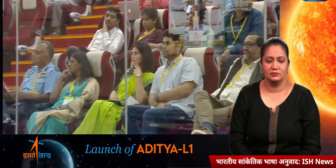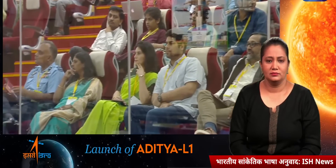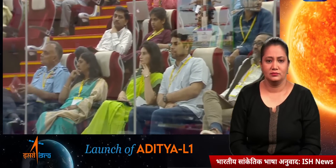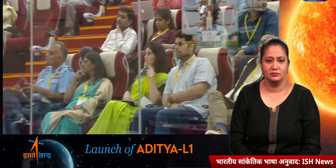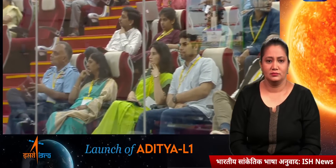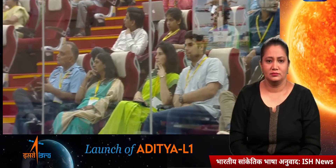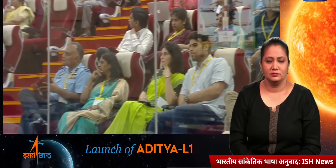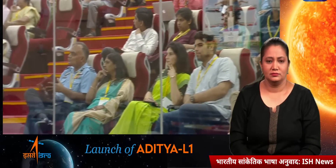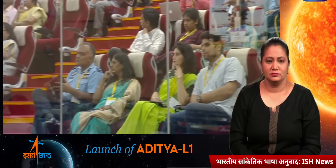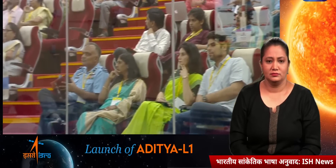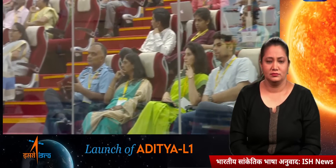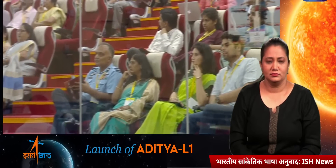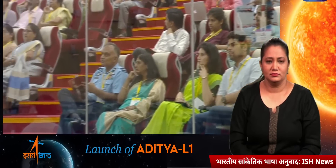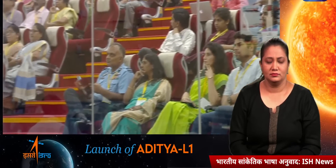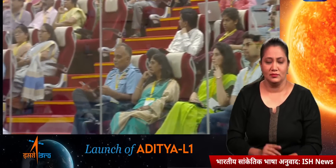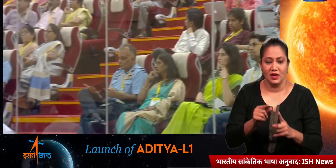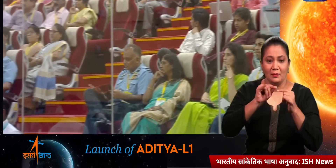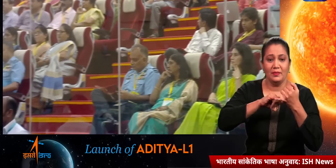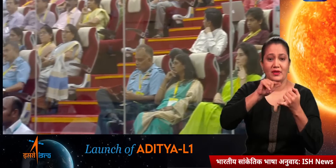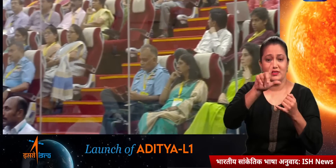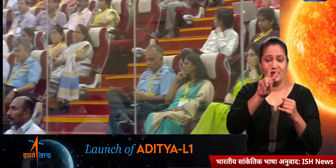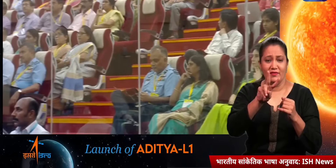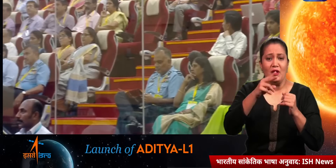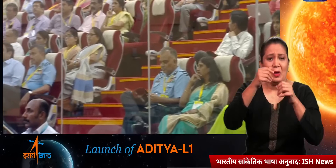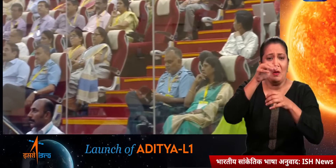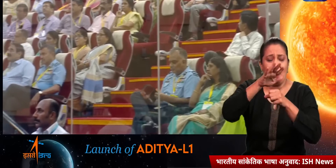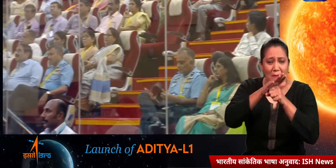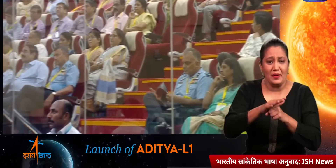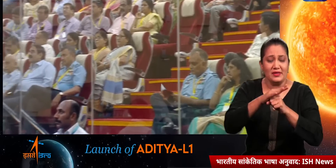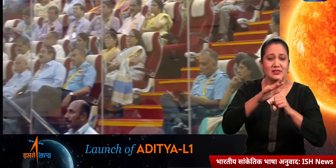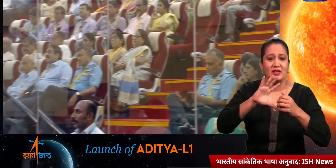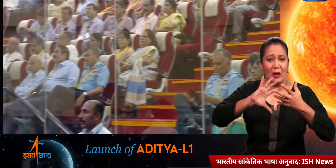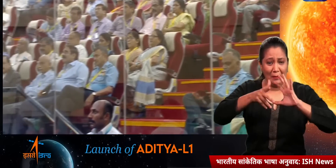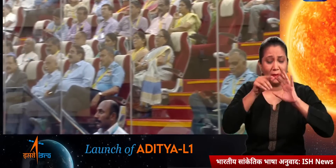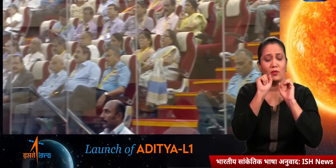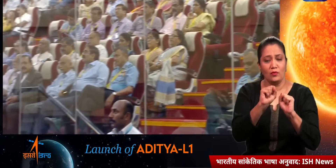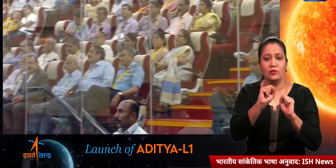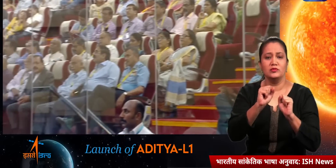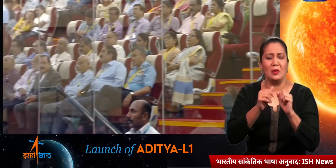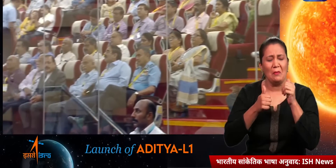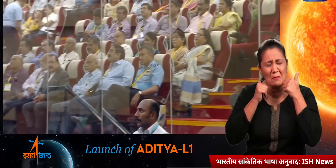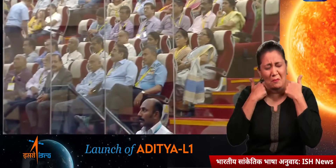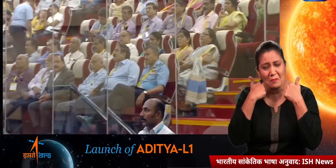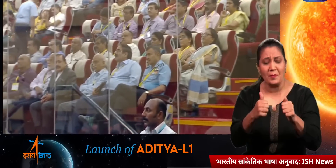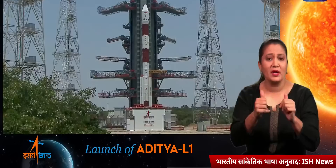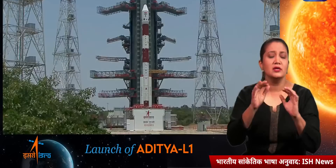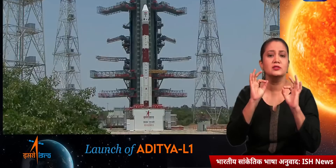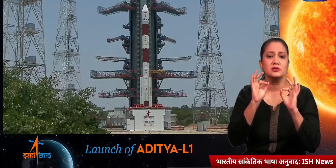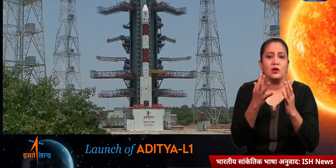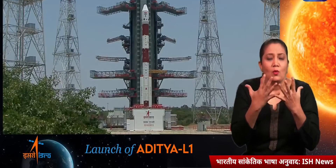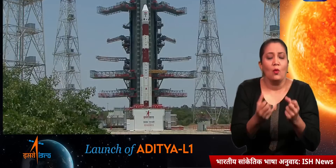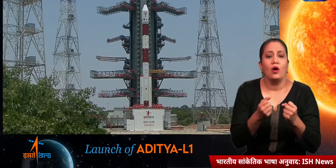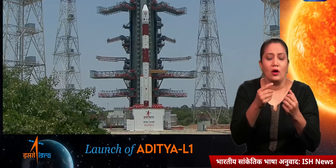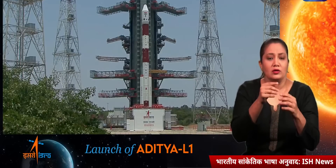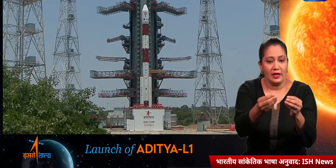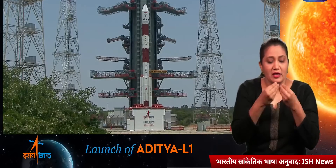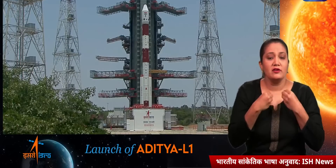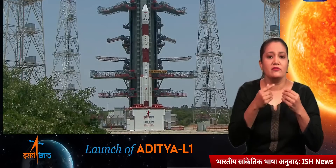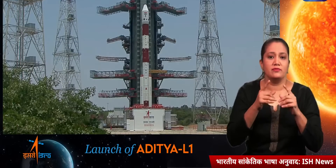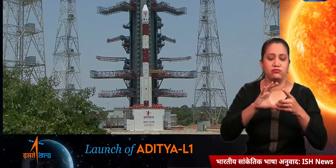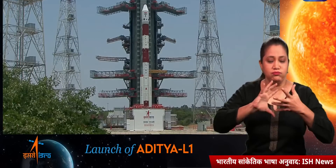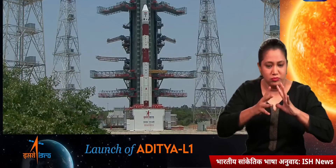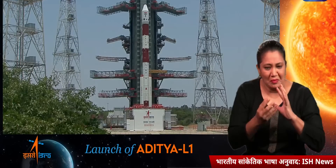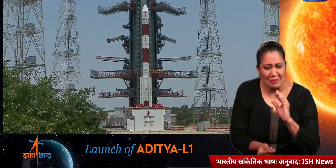Since the second stage of PSLV operates on pressure-fed liquid engine, the optimal performance of the engine is ensured if the